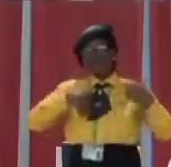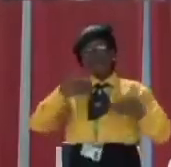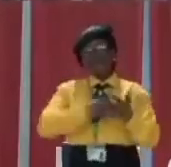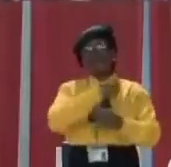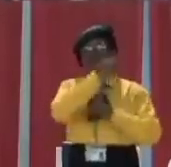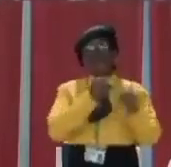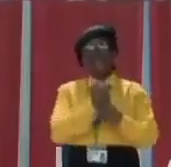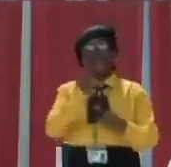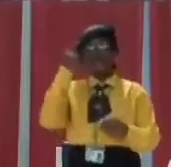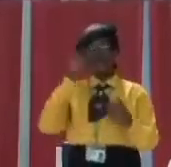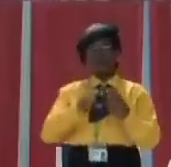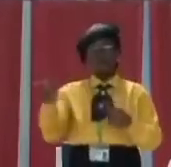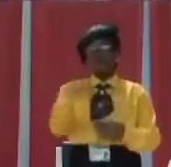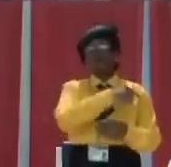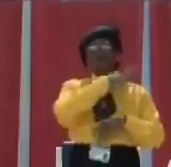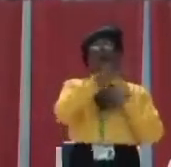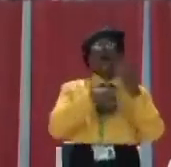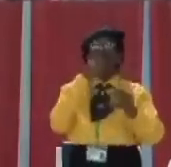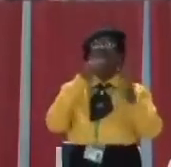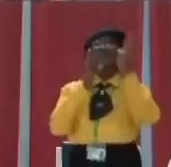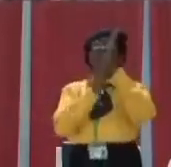Praise the Lord.